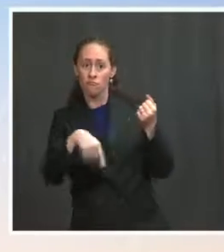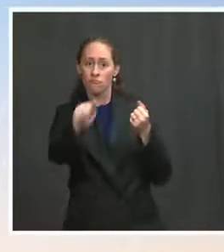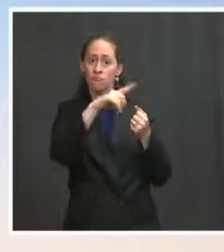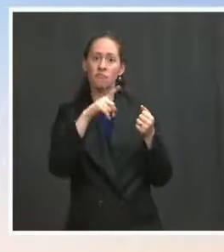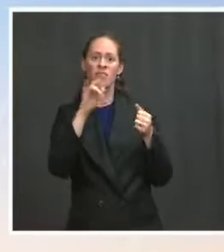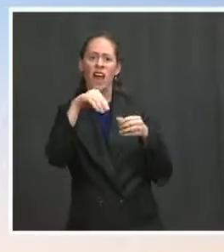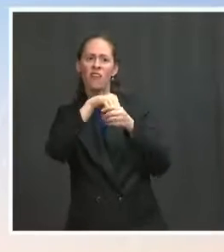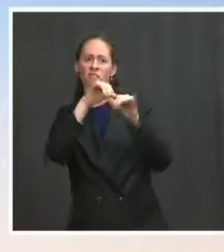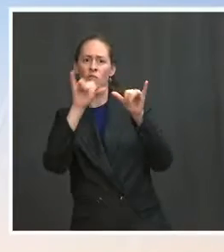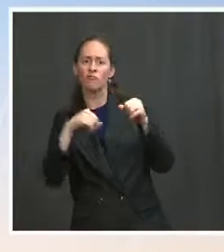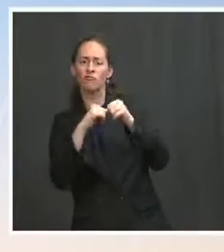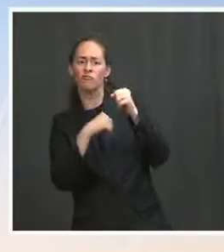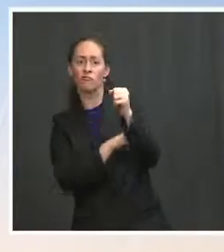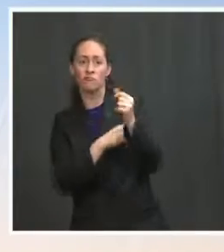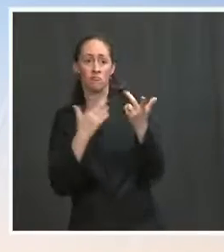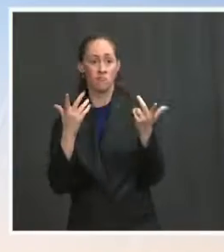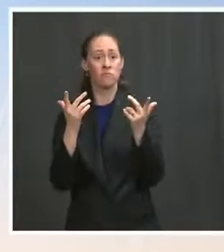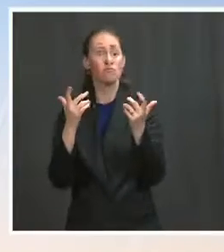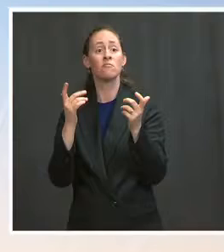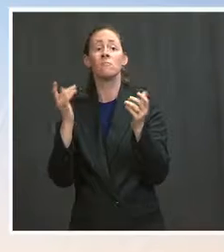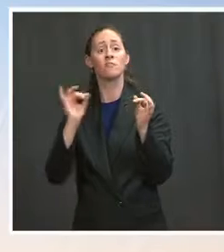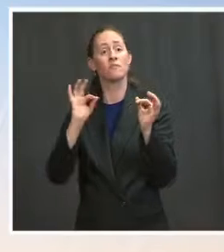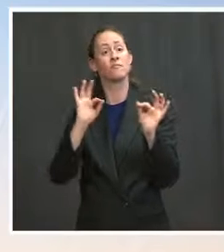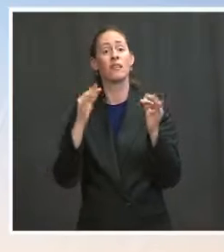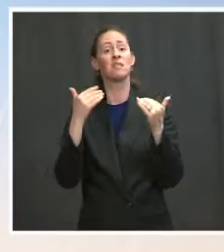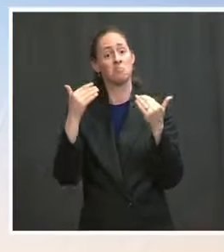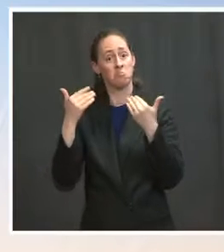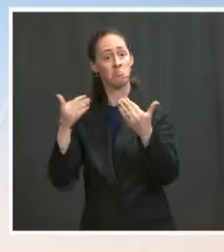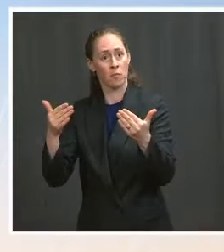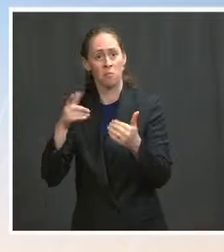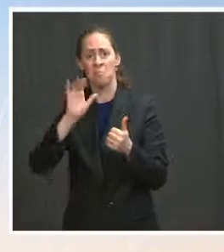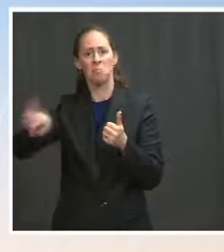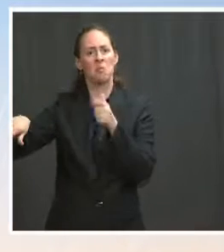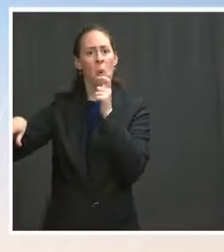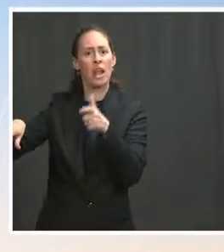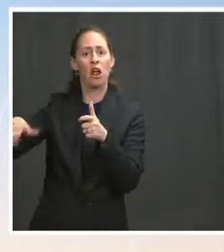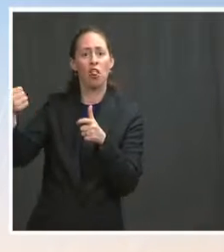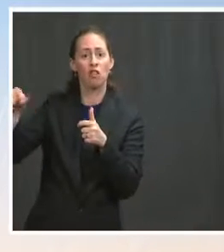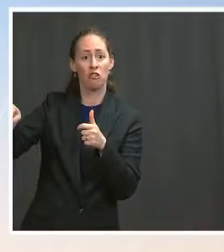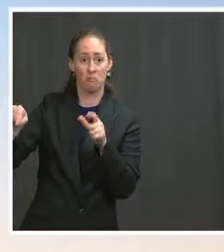accompanying reconciliation bill? The president fully expects and plans to